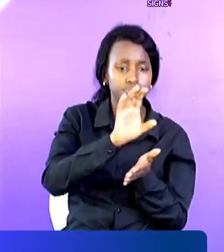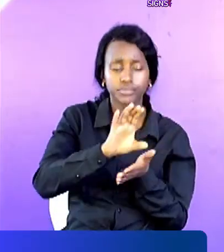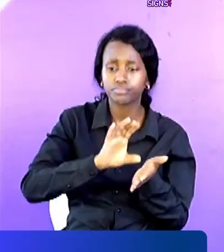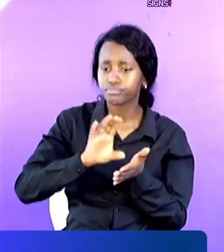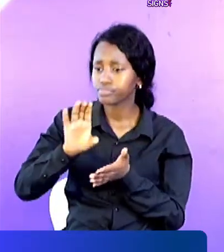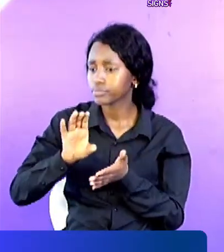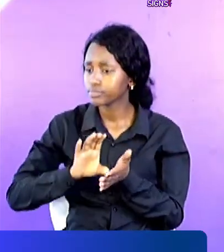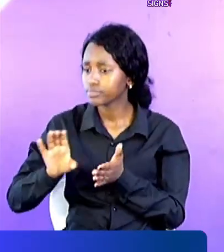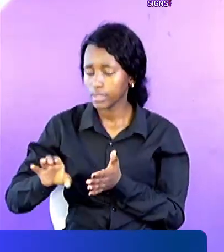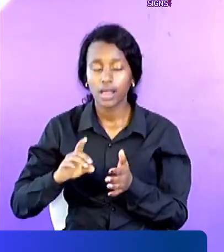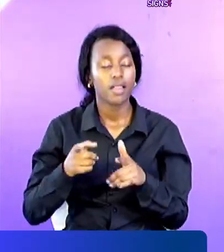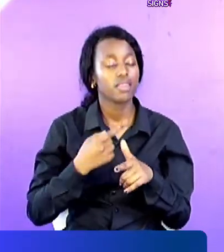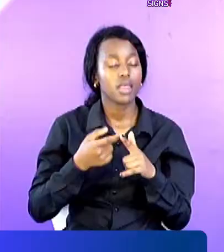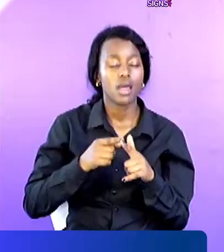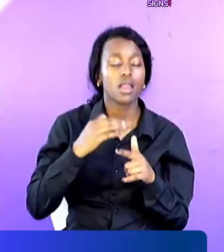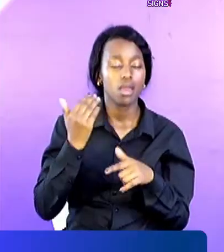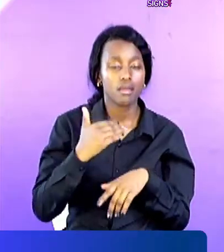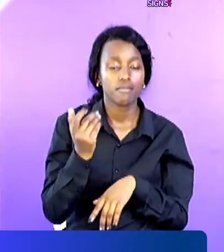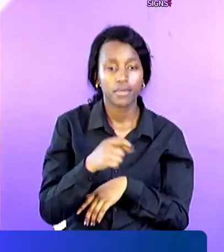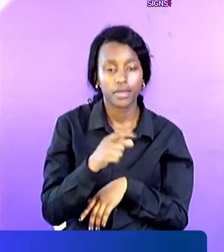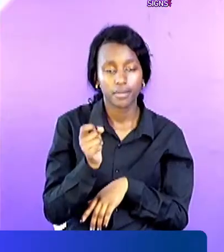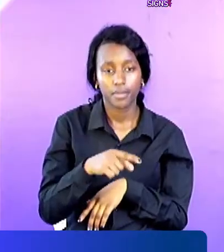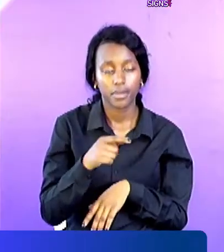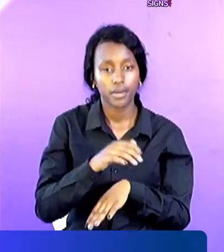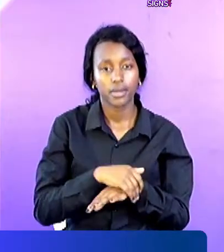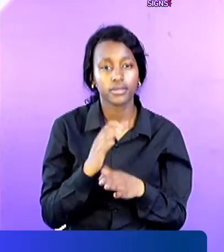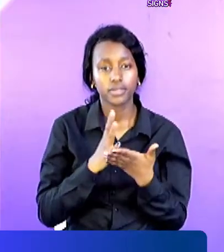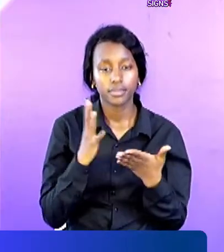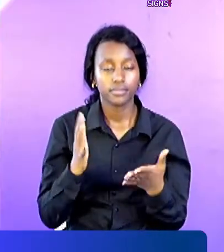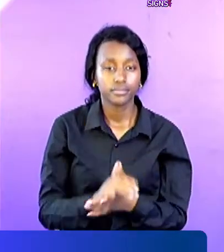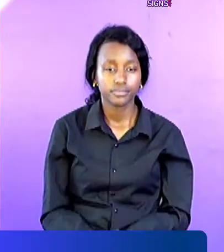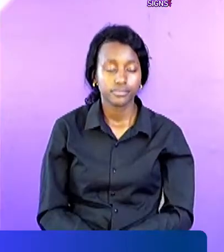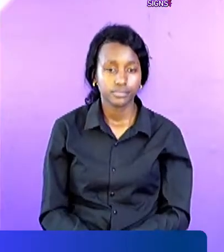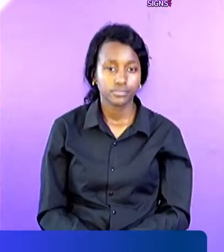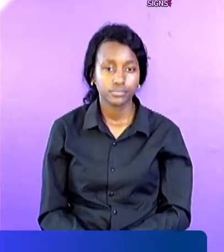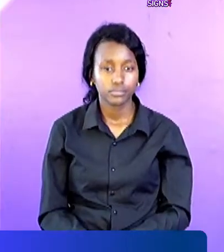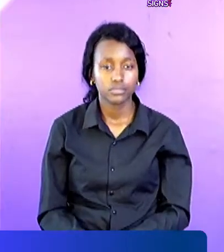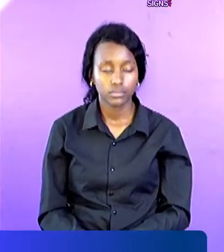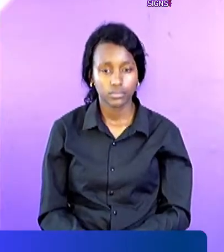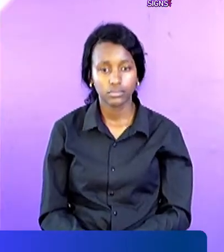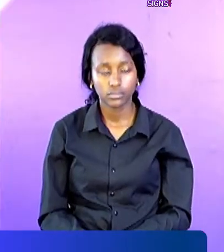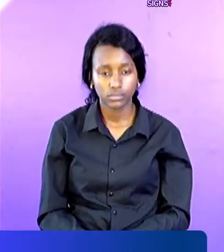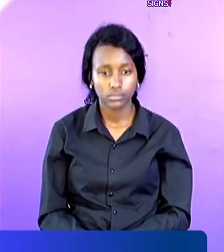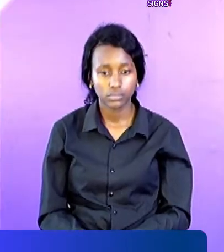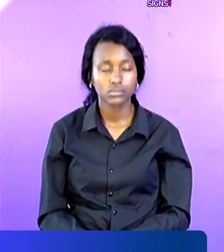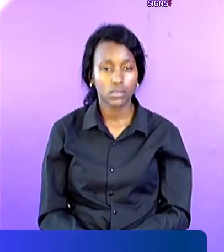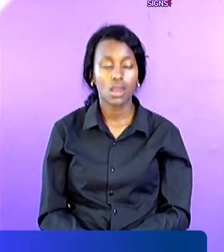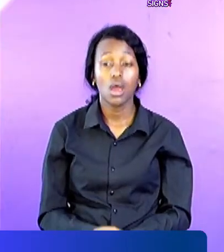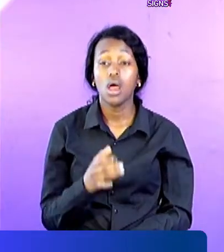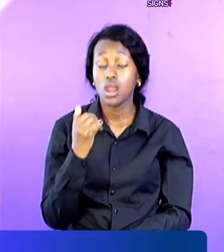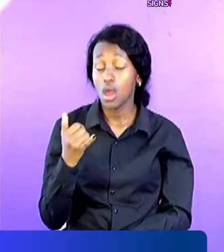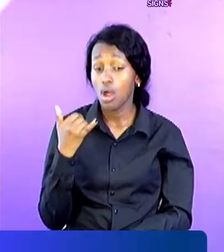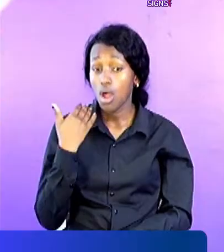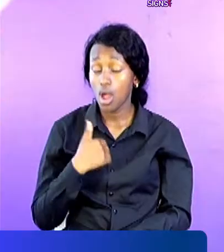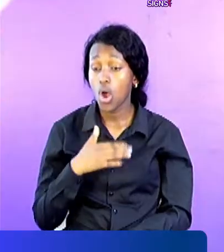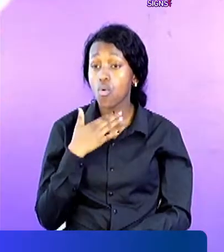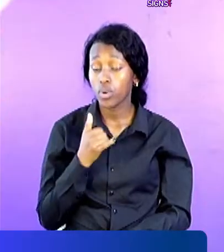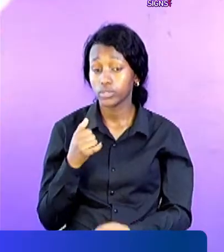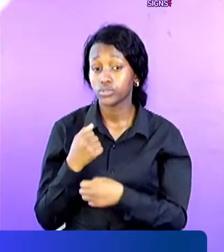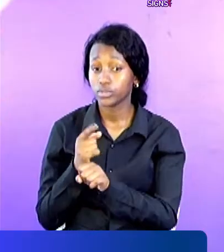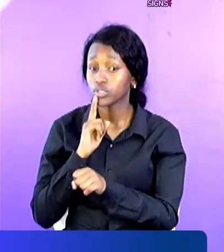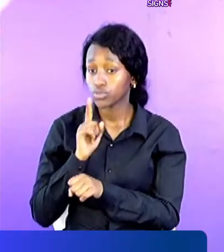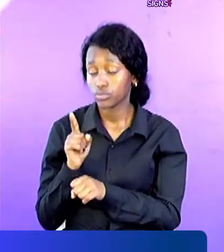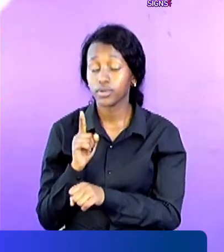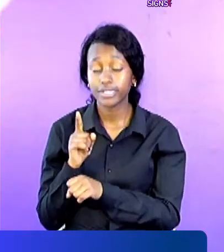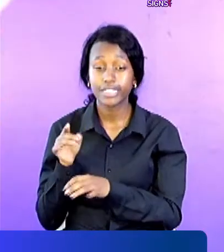every month. So let's do this practically. Or I hope this would be a practical way. I came to Lofty